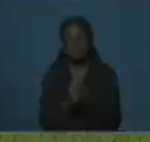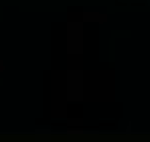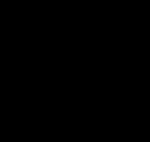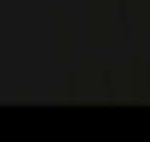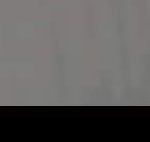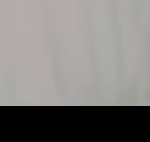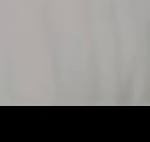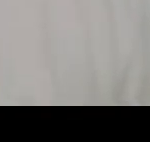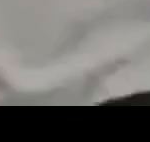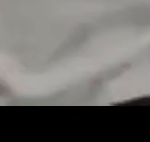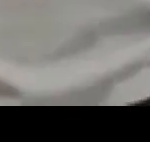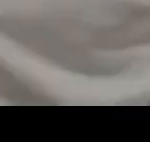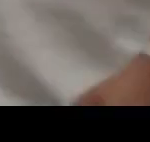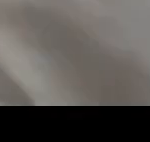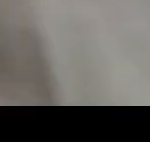Honey,